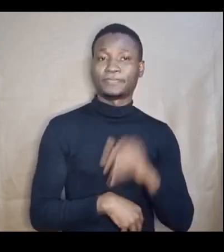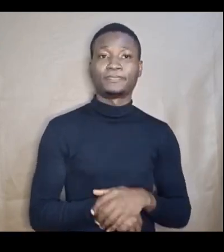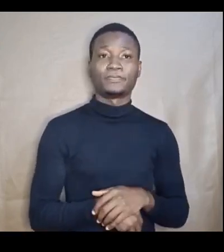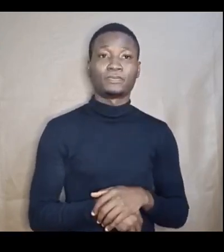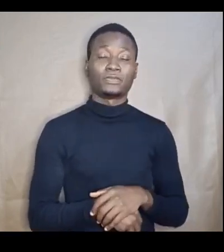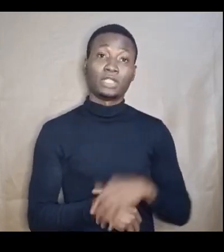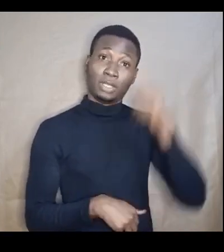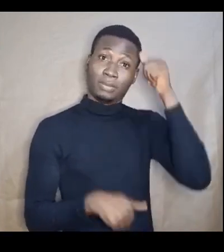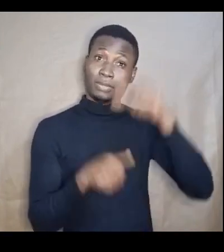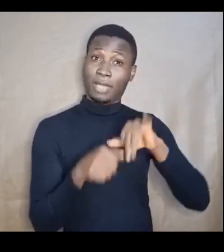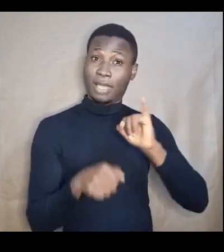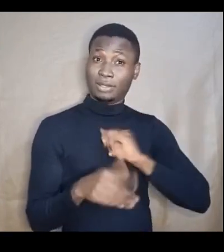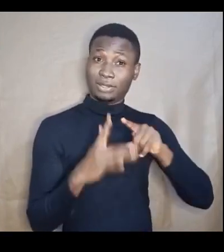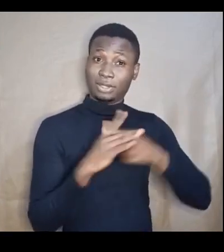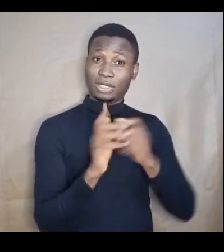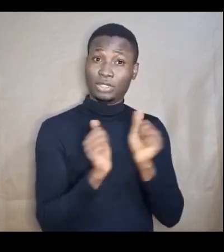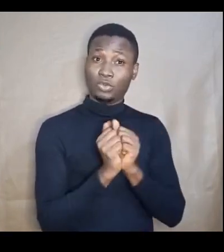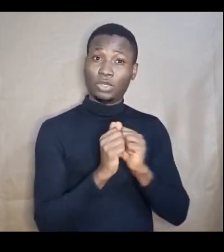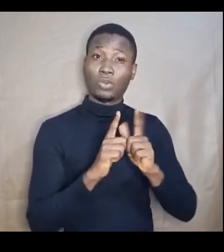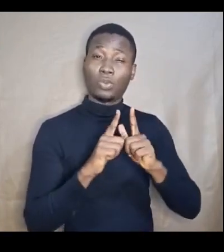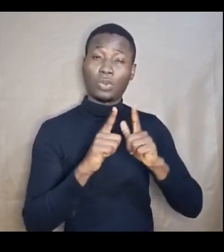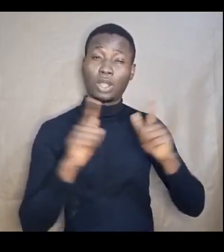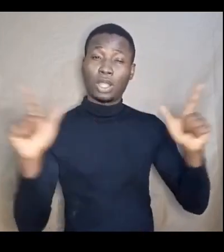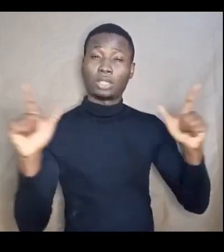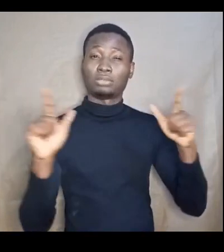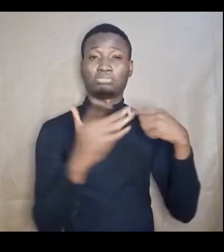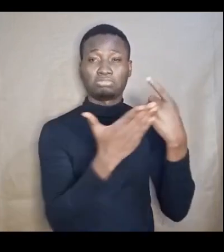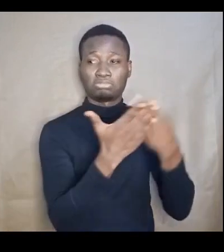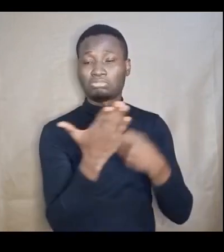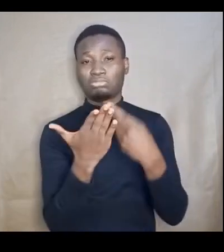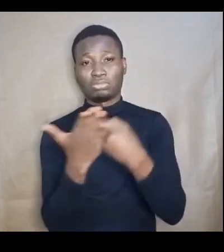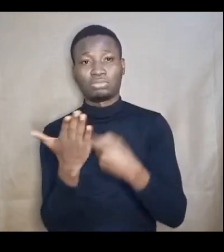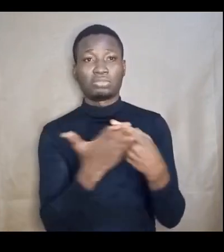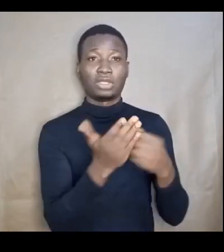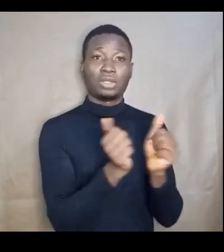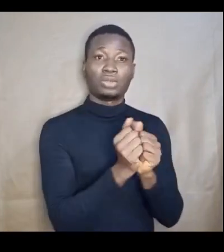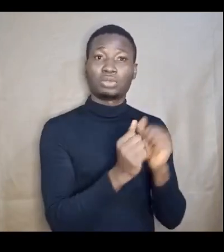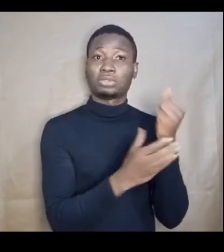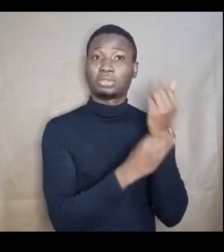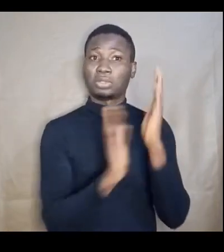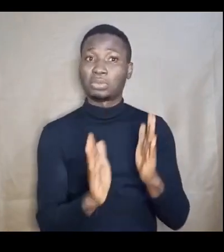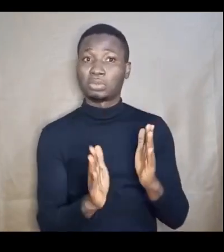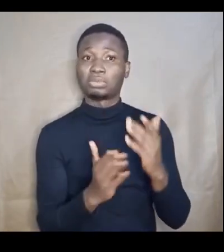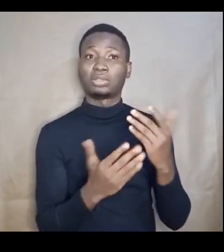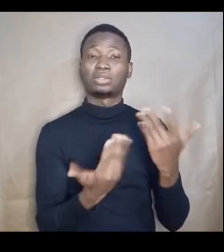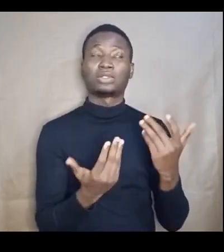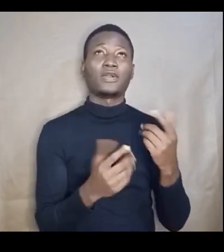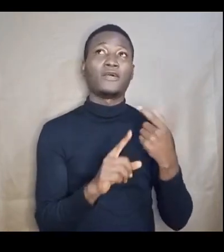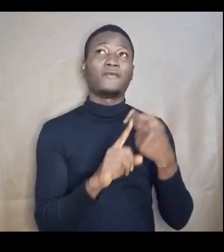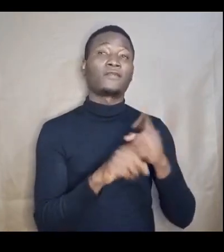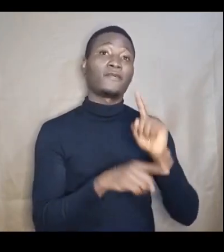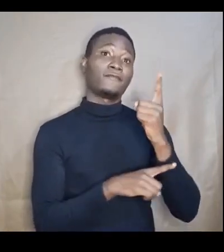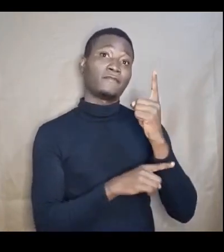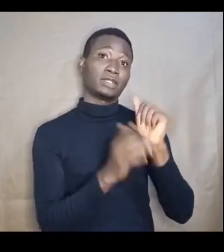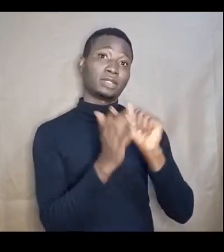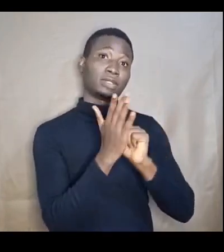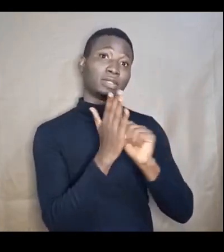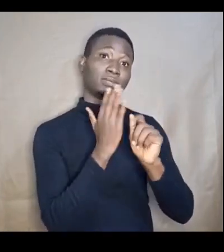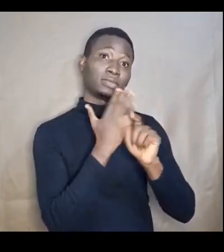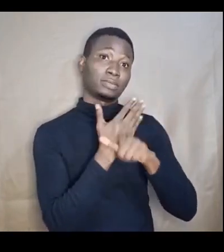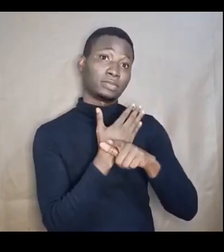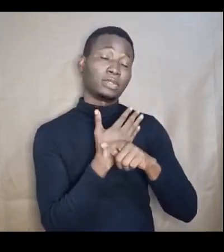consultations. First, on the 1st of April, all the buildings that actually block